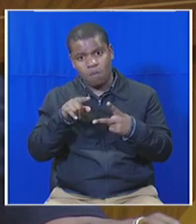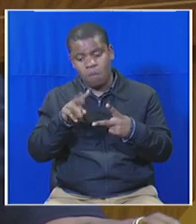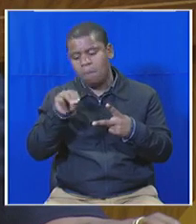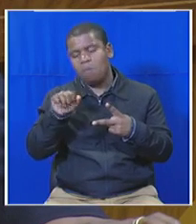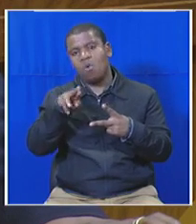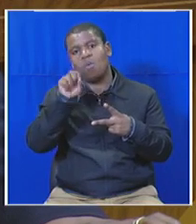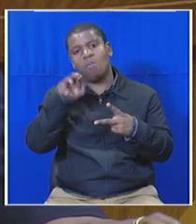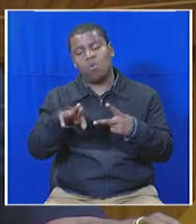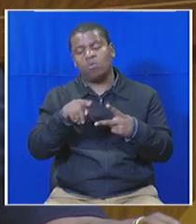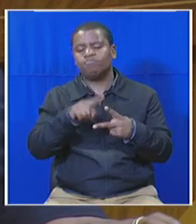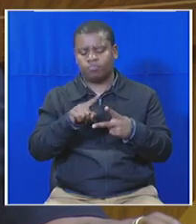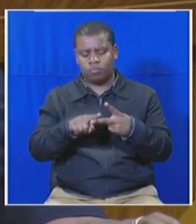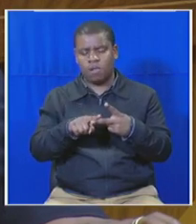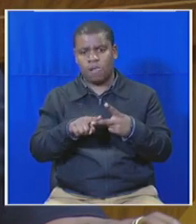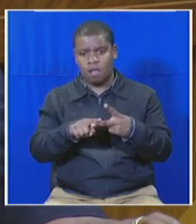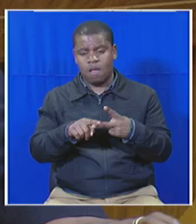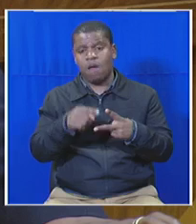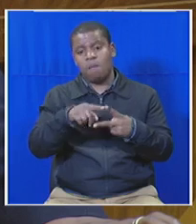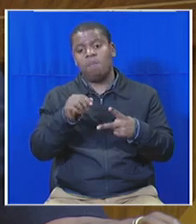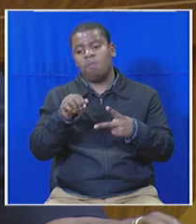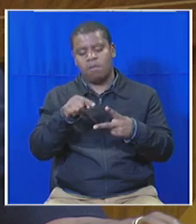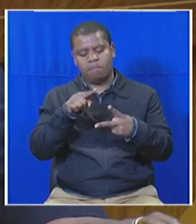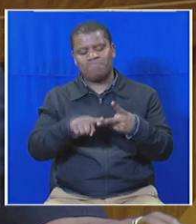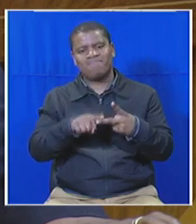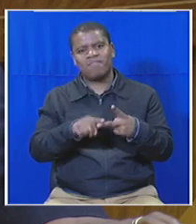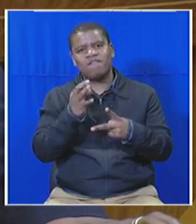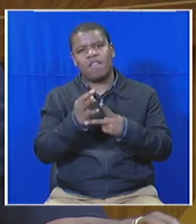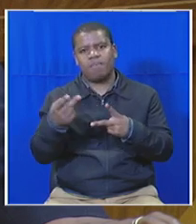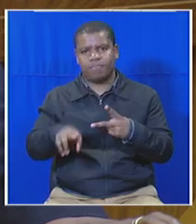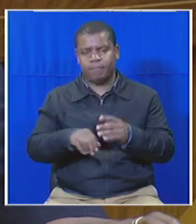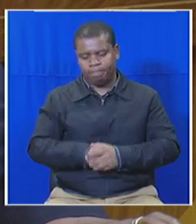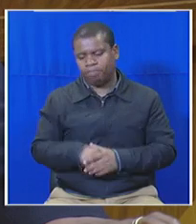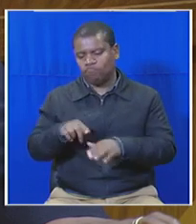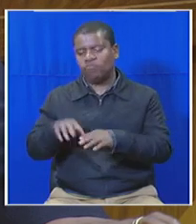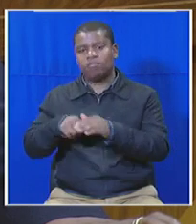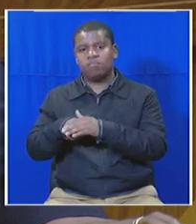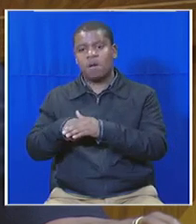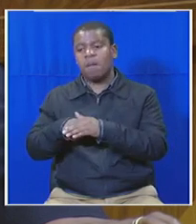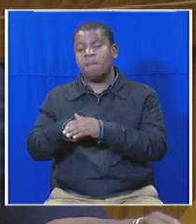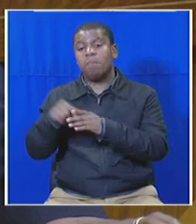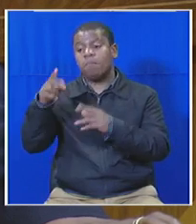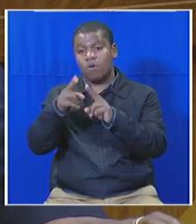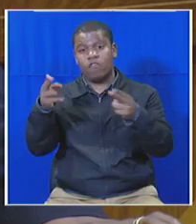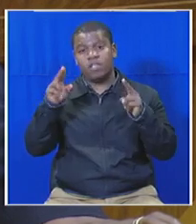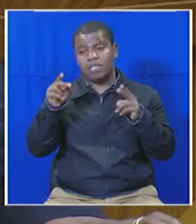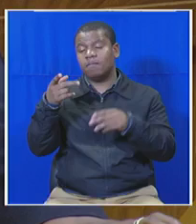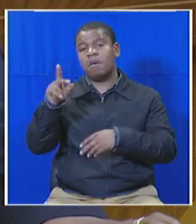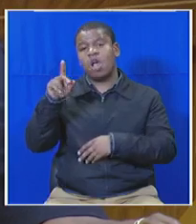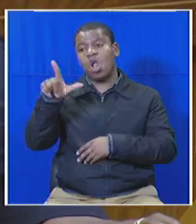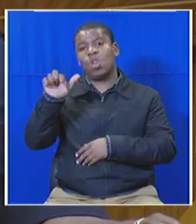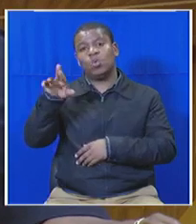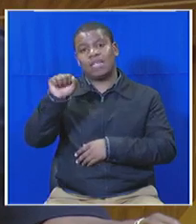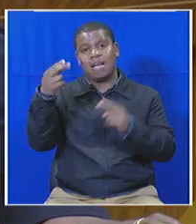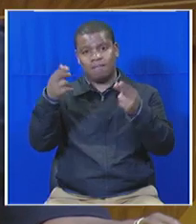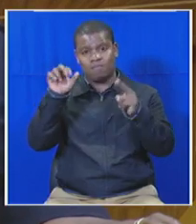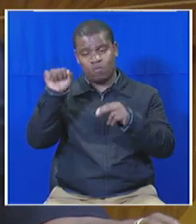a graduate of the University of Zambia with a Bachelor of Arts degree in education, majoring in English